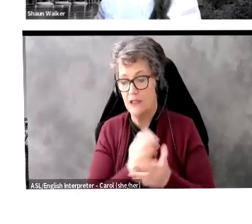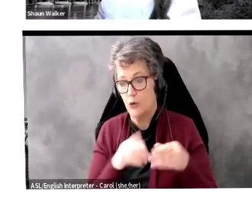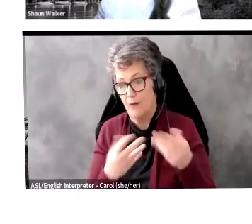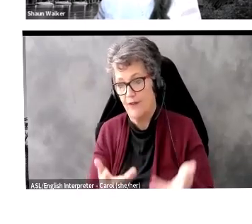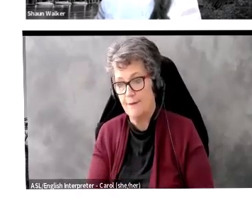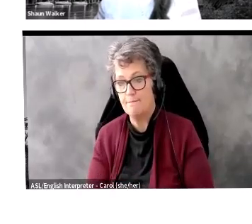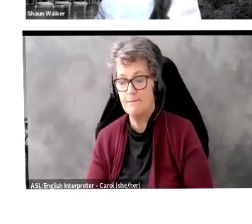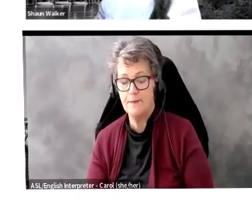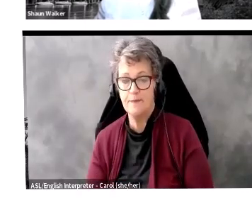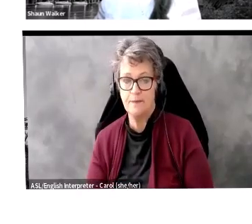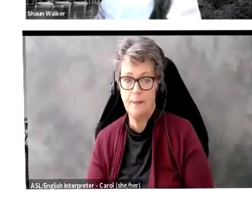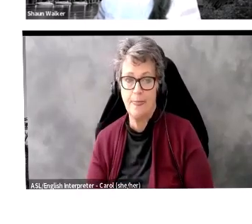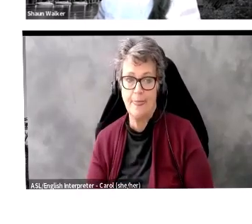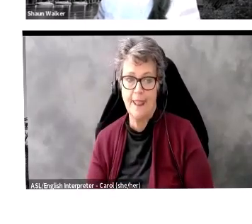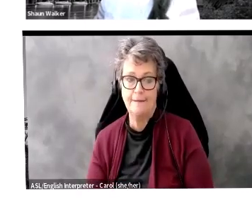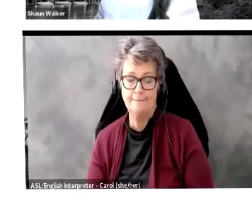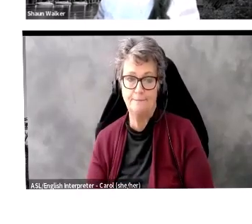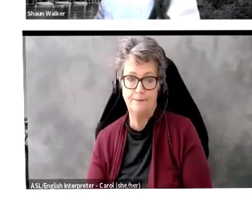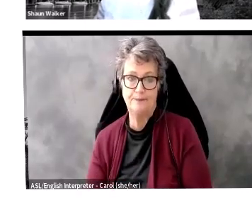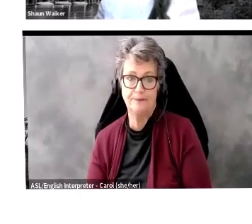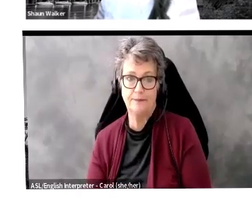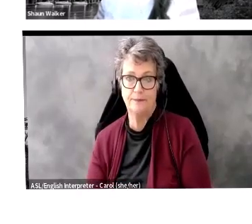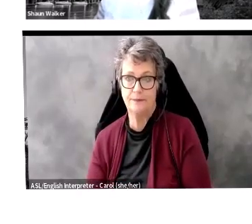provided to students.